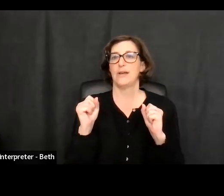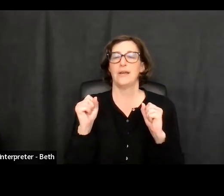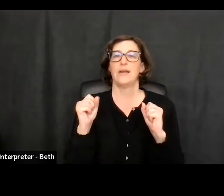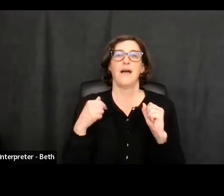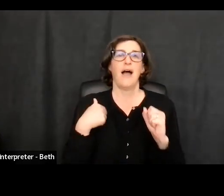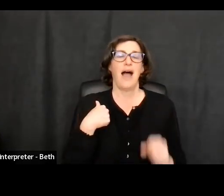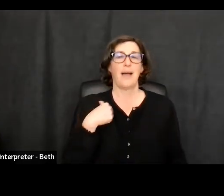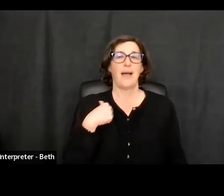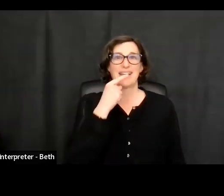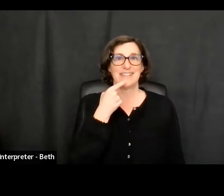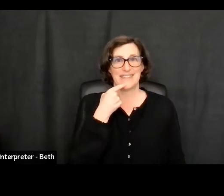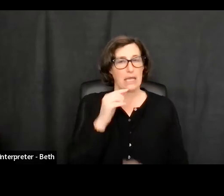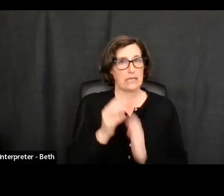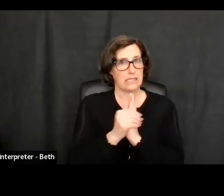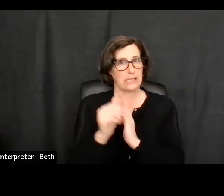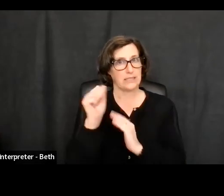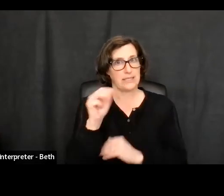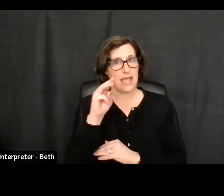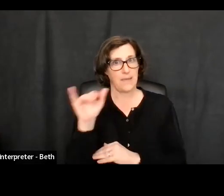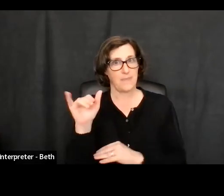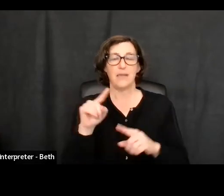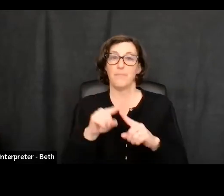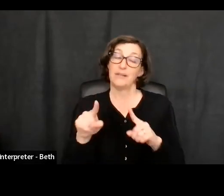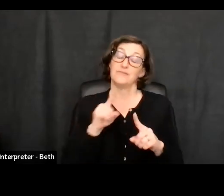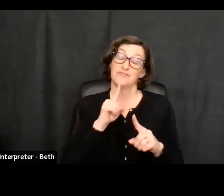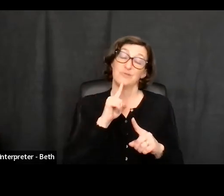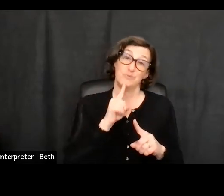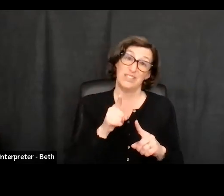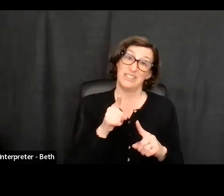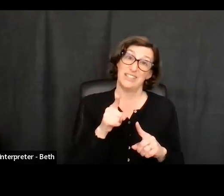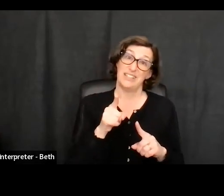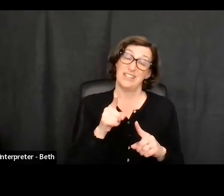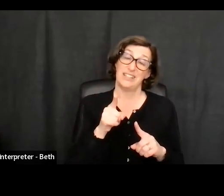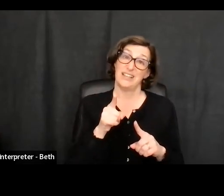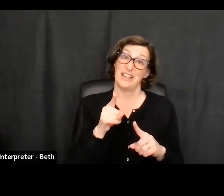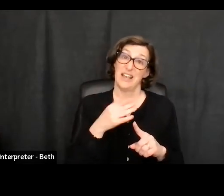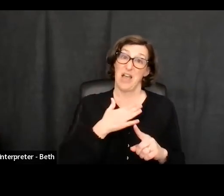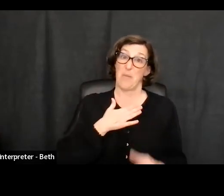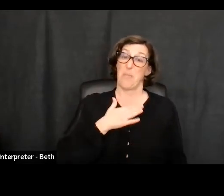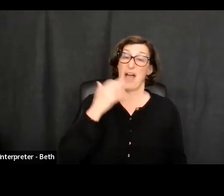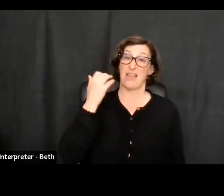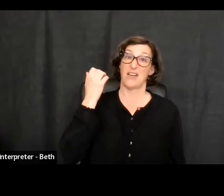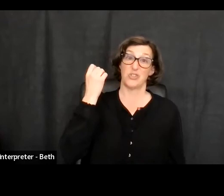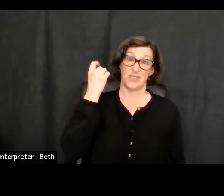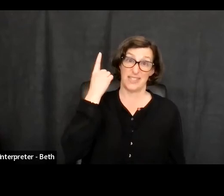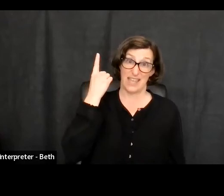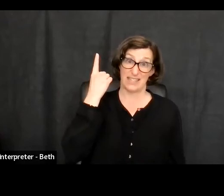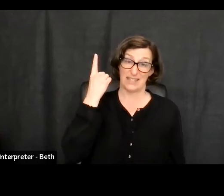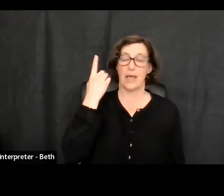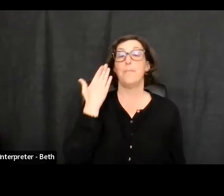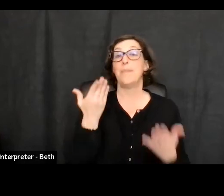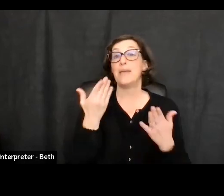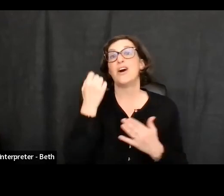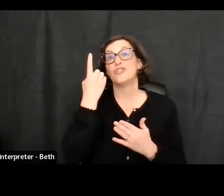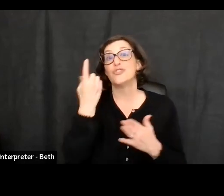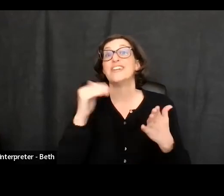I'm not gonna say it as well as she said it to me in those contexts, but essentially what I came to understand and what I came to understand again, maybe in that context,